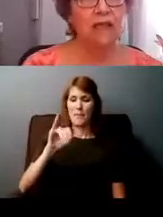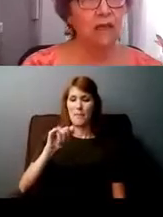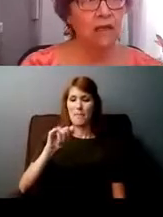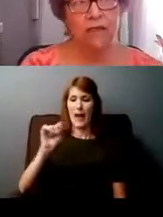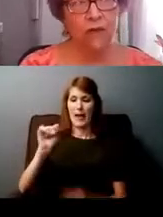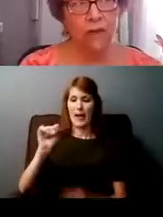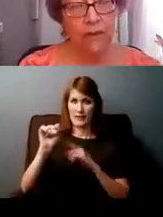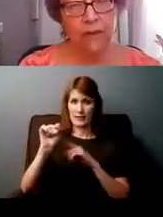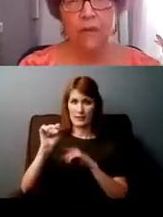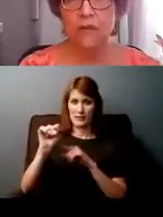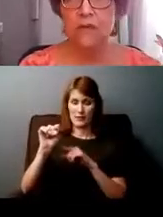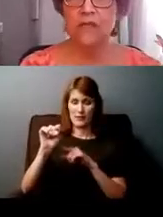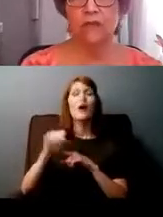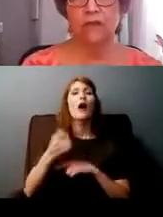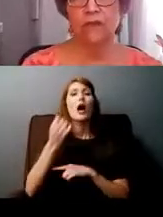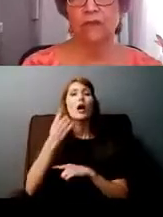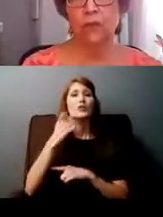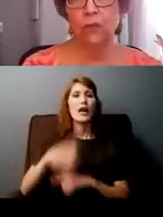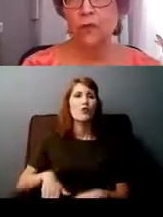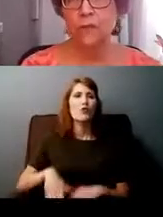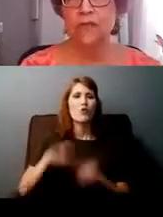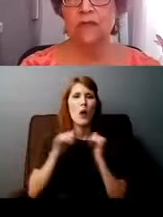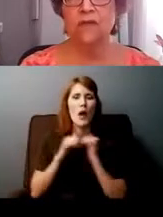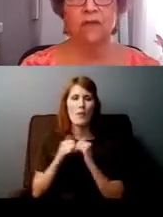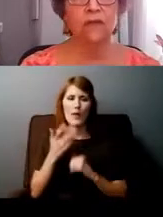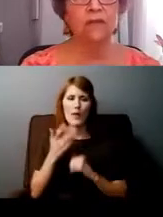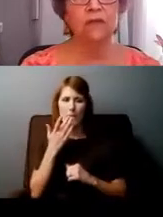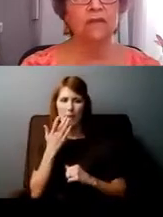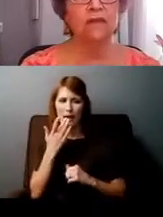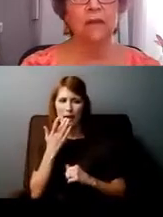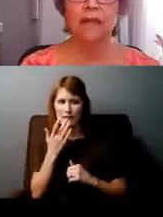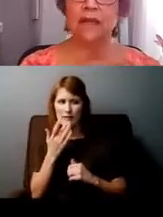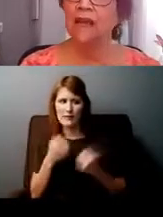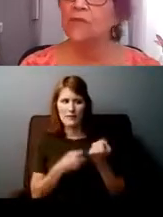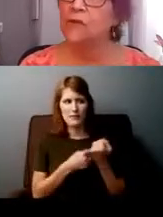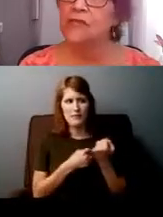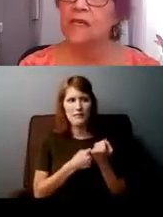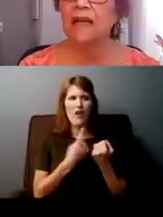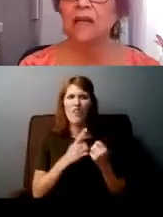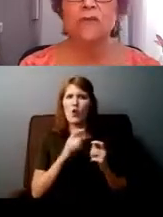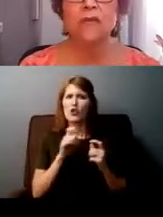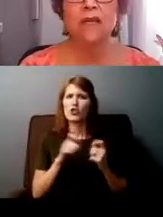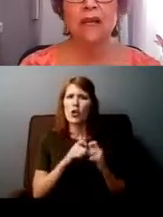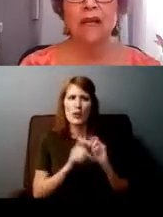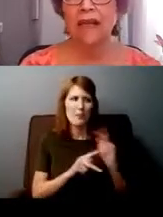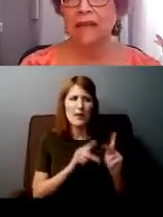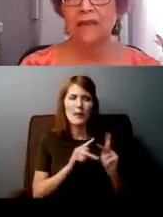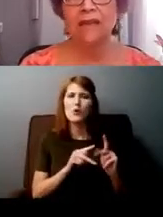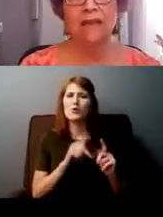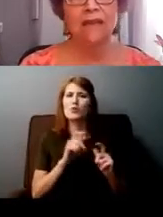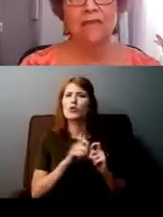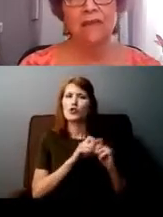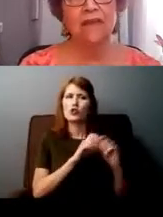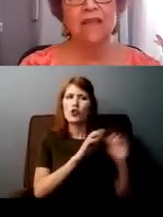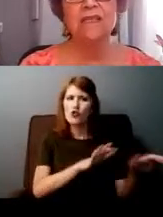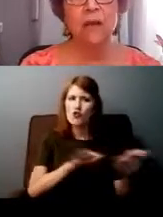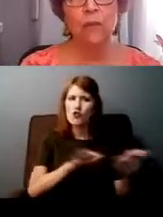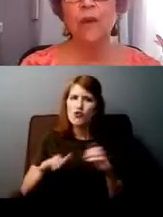against certain people, certain groups, certain behavioral styles, anything